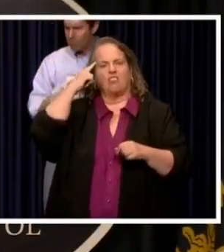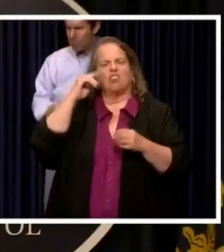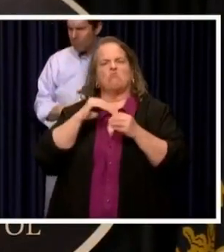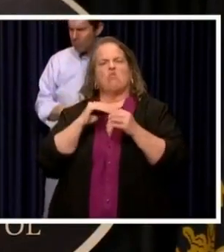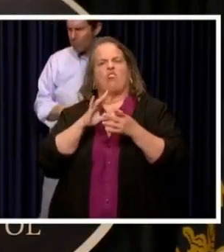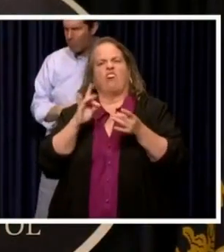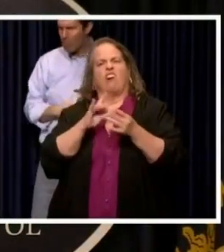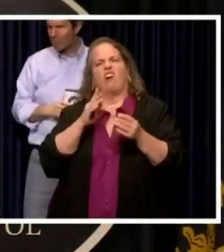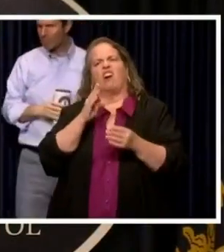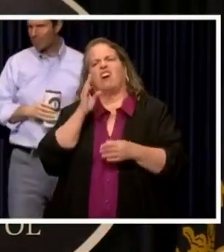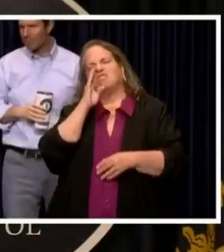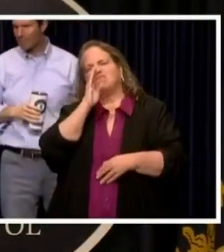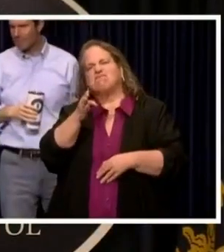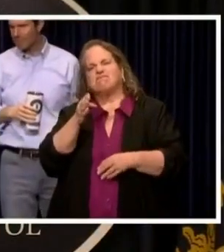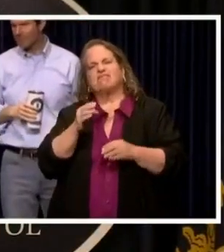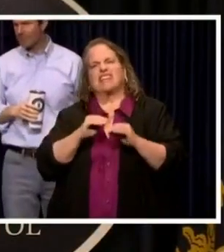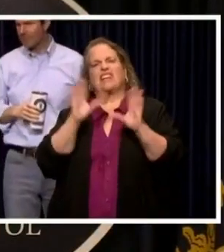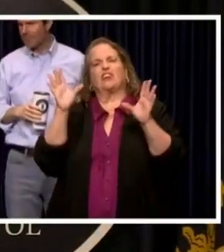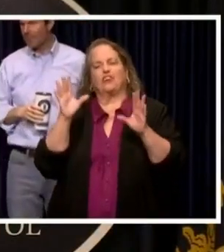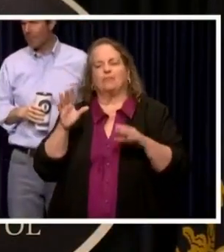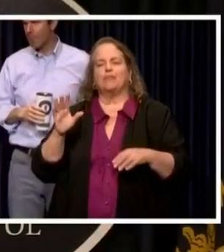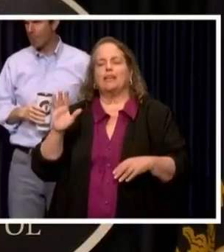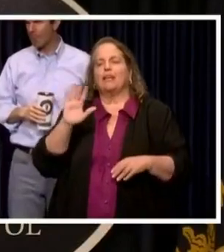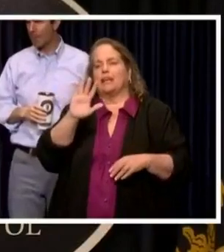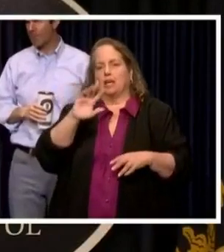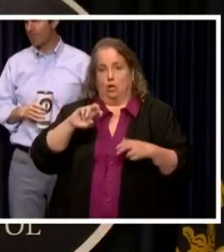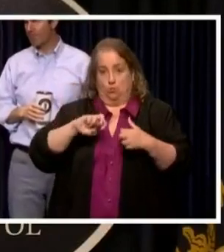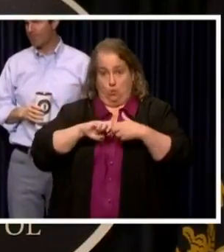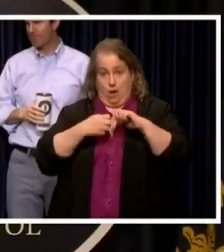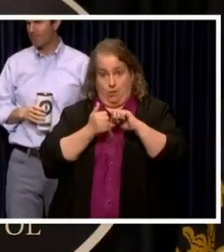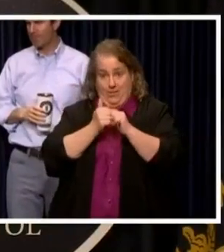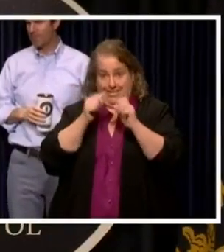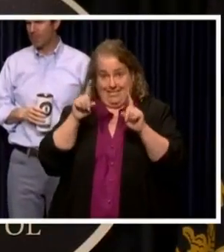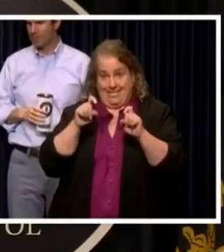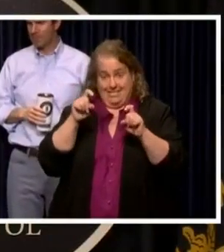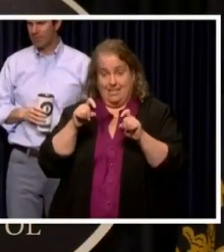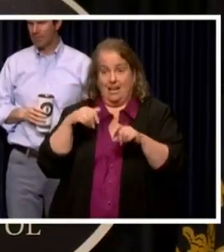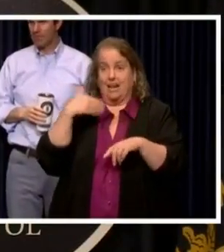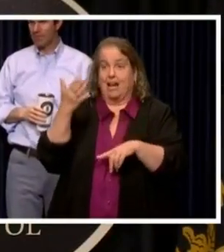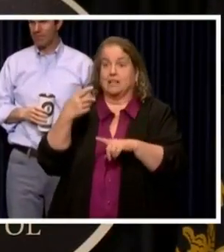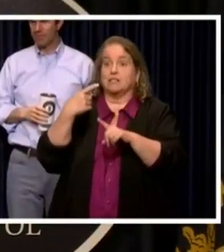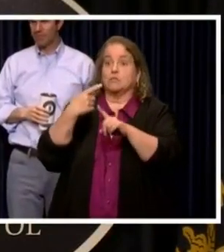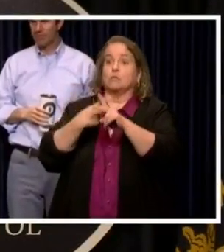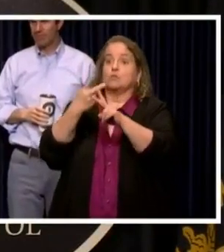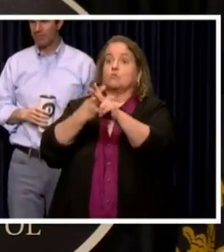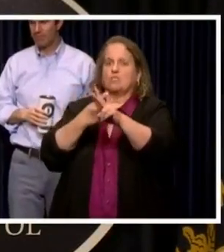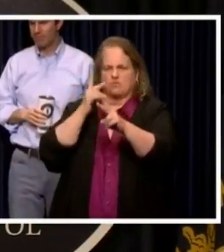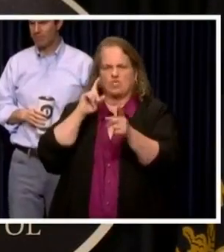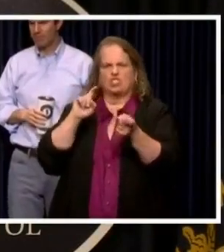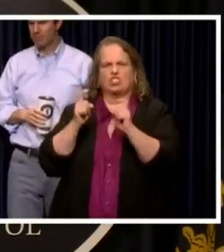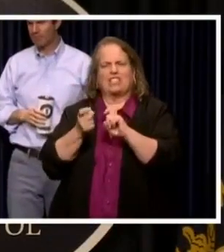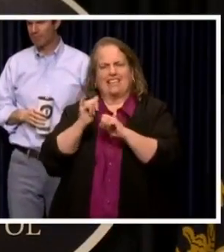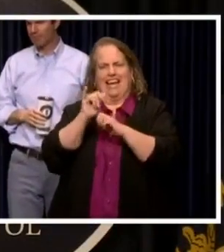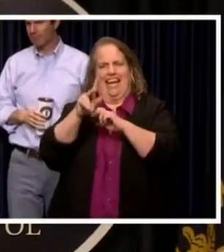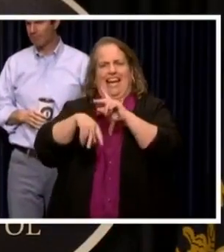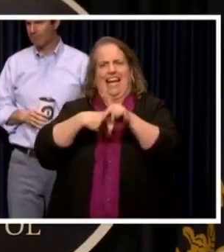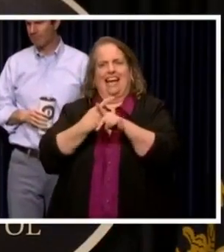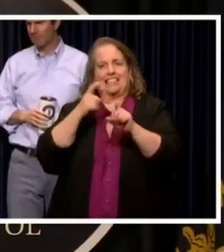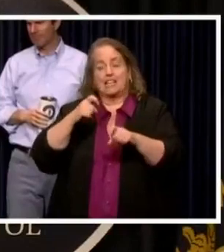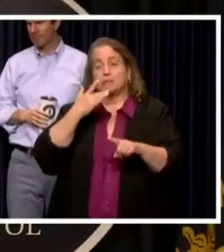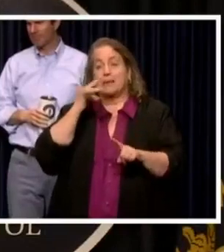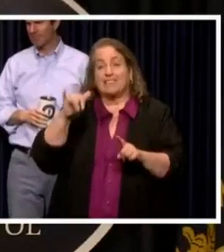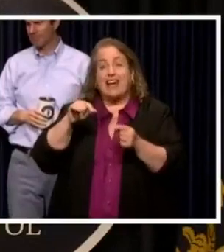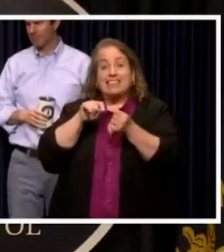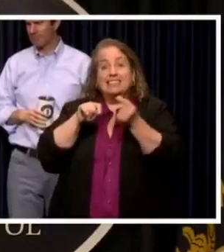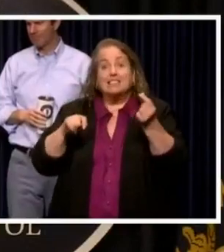here's the problem with the testing. It's going to change over the next few months. So we do tests that we check in your nose or your throat or saliva. That'll